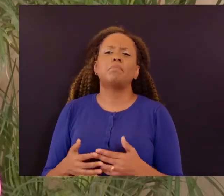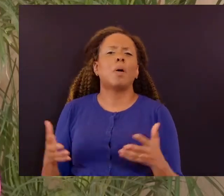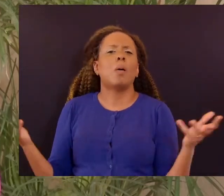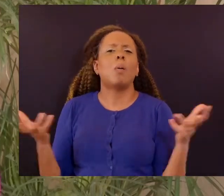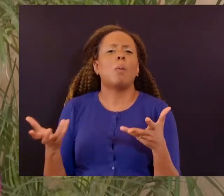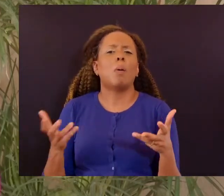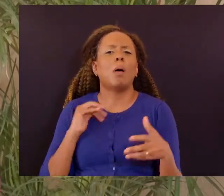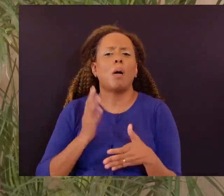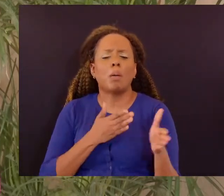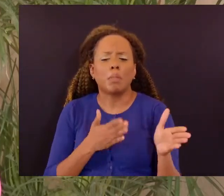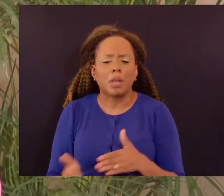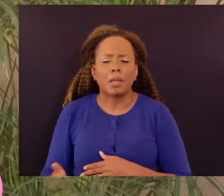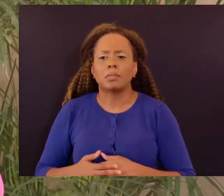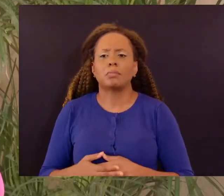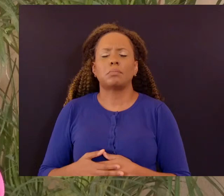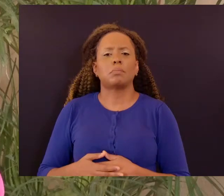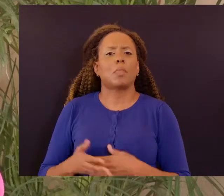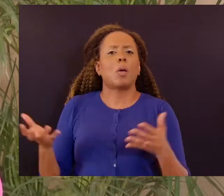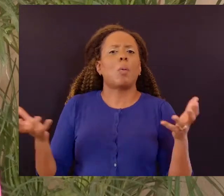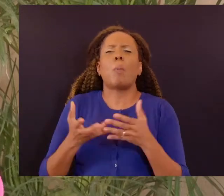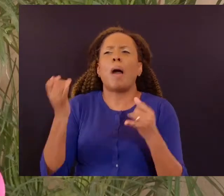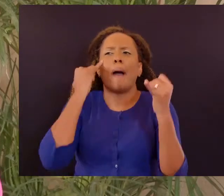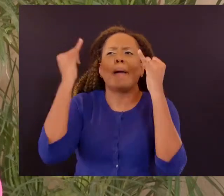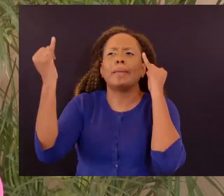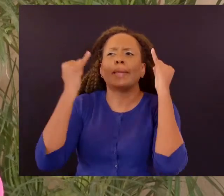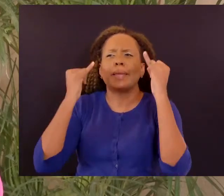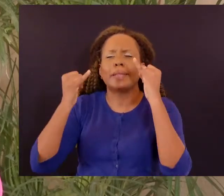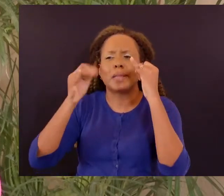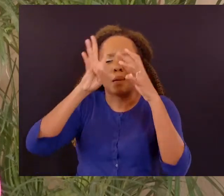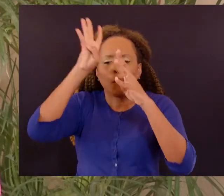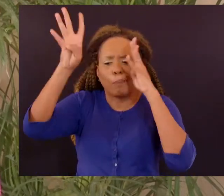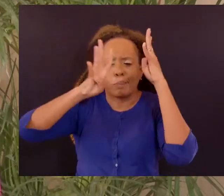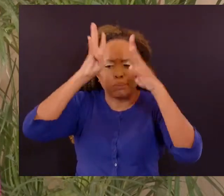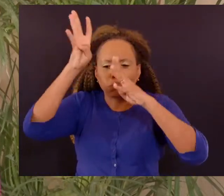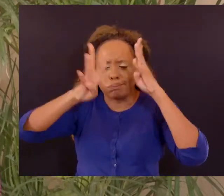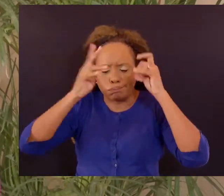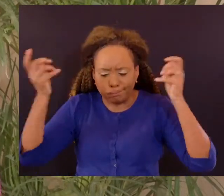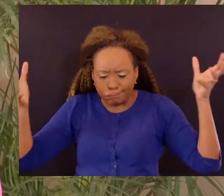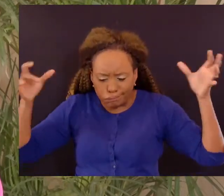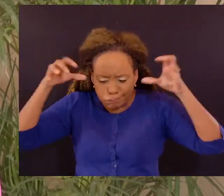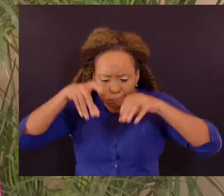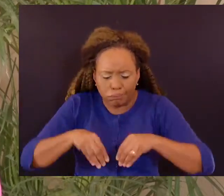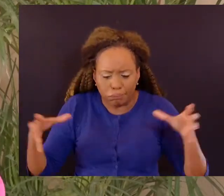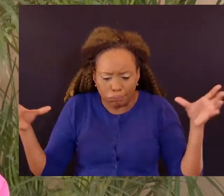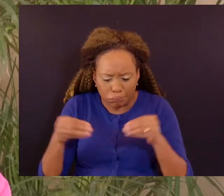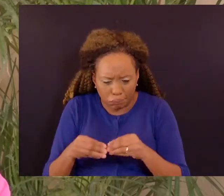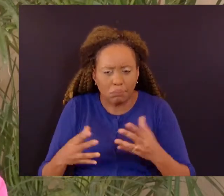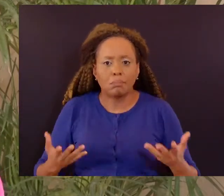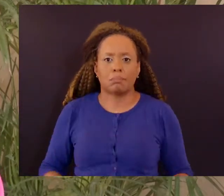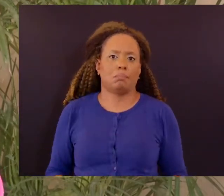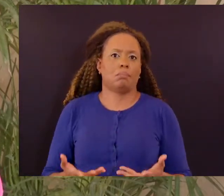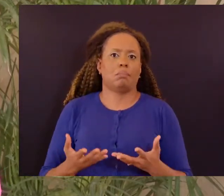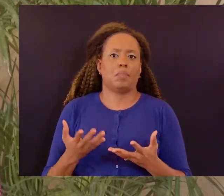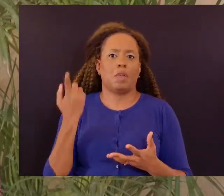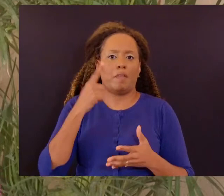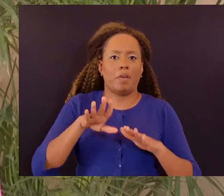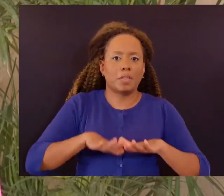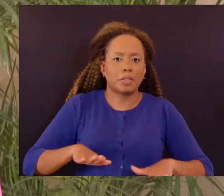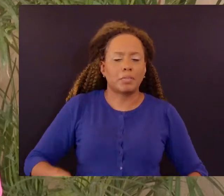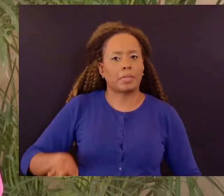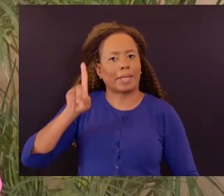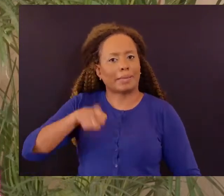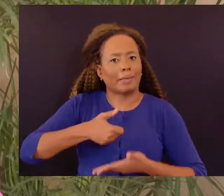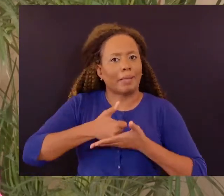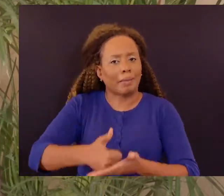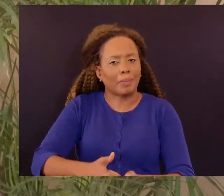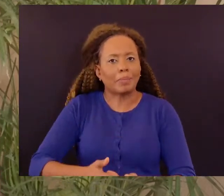we are going to put in place to address the needs of these children who will be coming through the primary school program in the future.